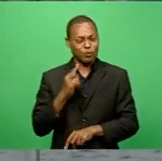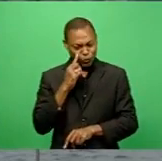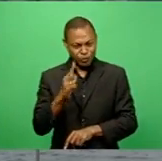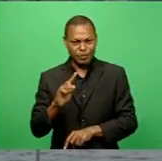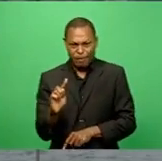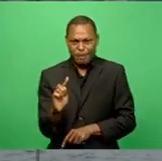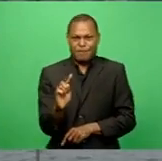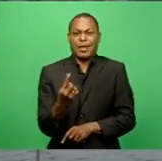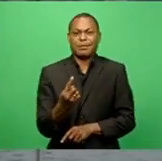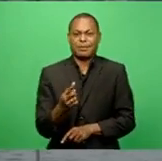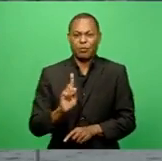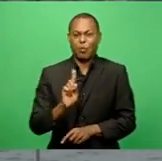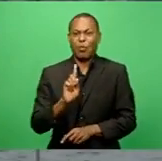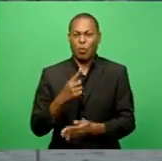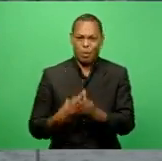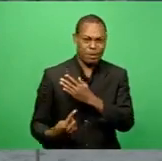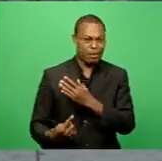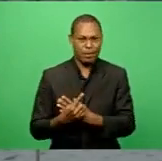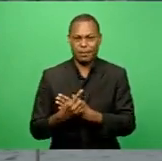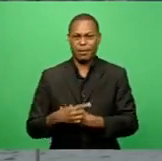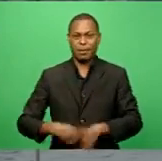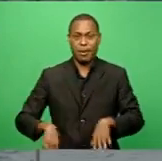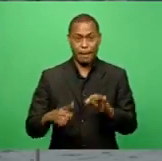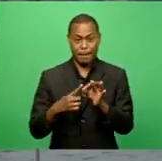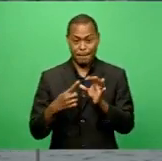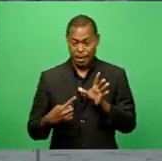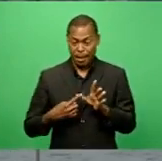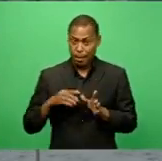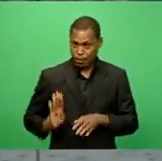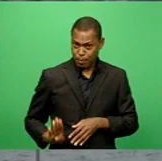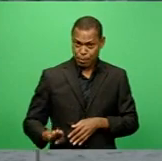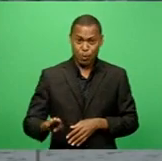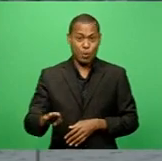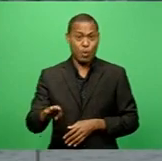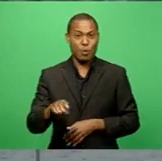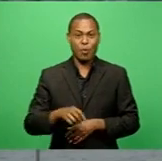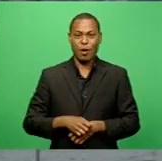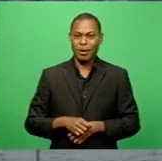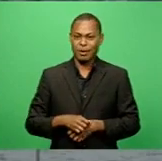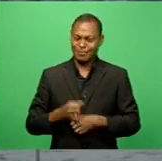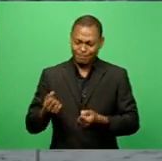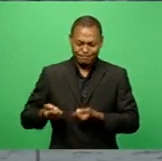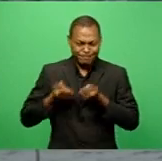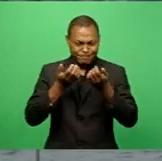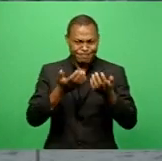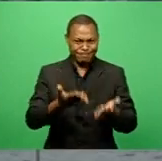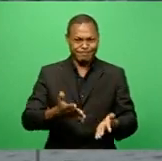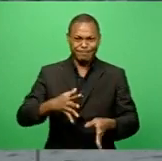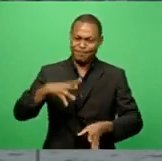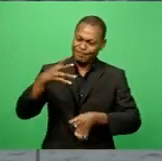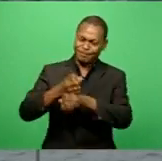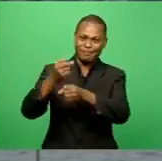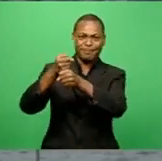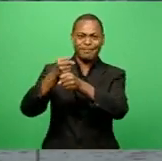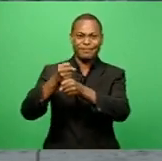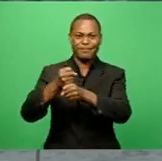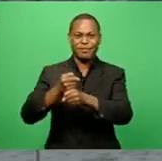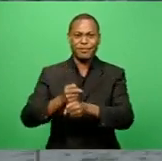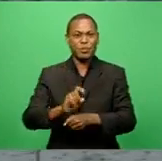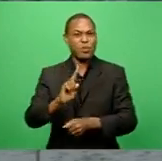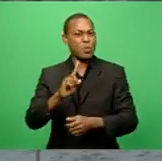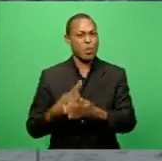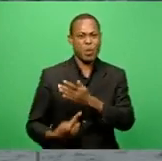caused by the cyclone. Principal Administrator Bua Penny Rocco provided an update on the